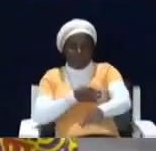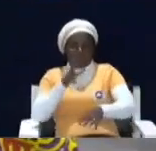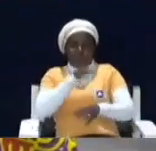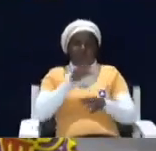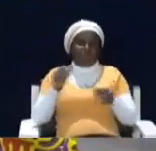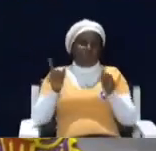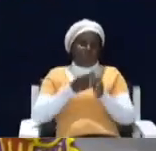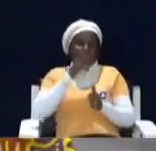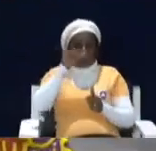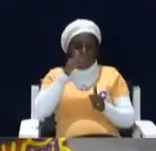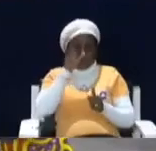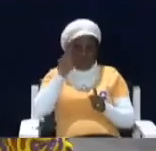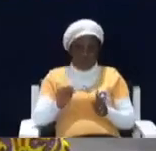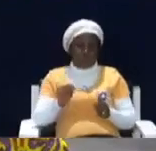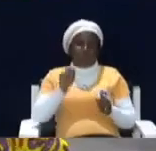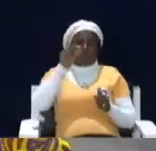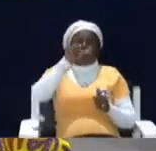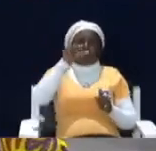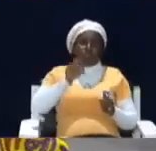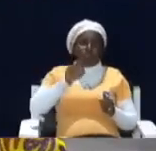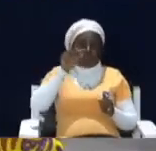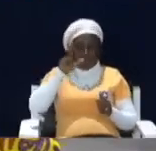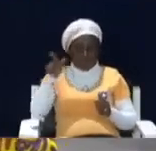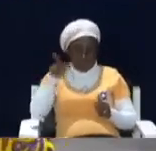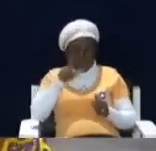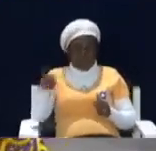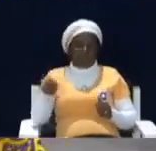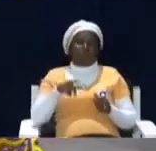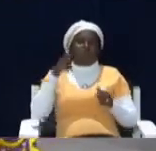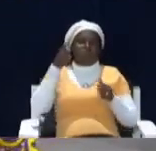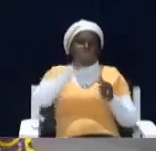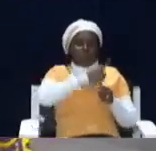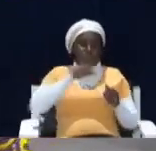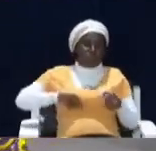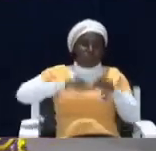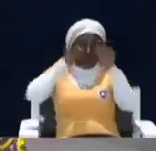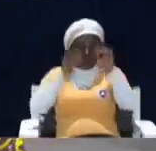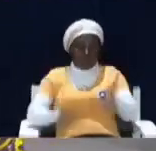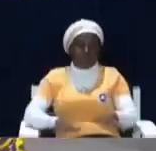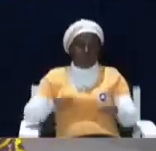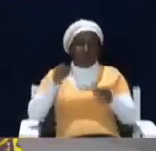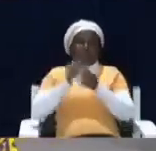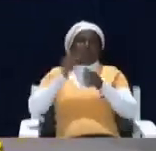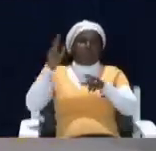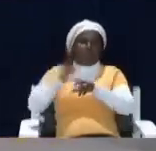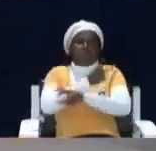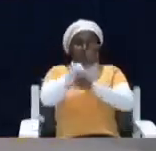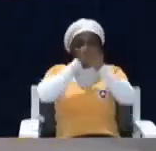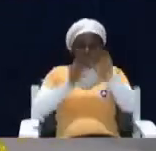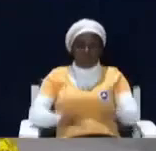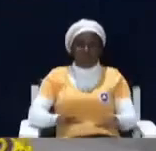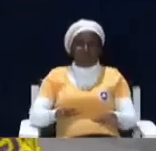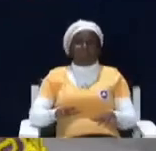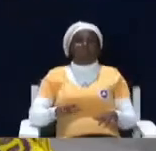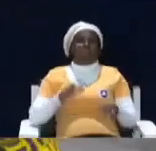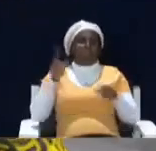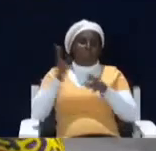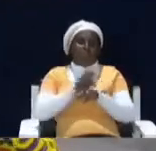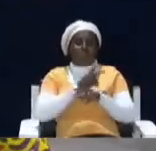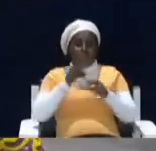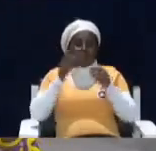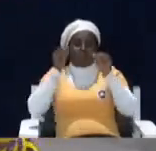of June 2021, the Lord blessed us with our multiple blessings, our multiple